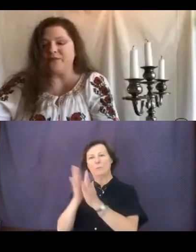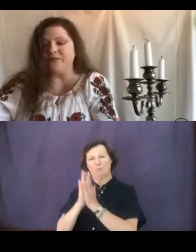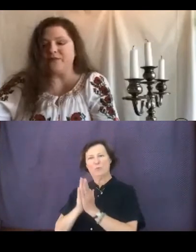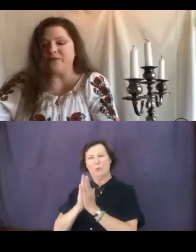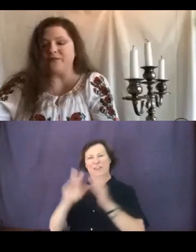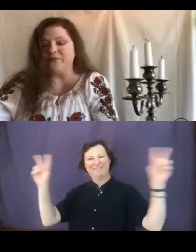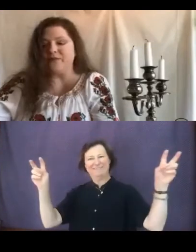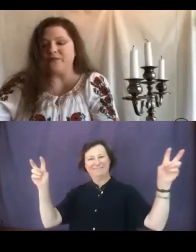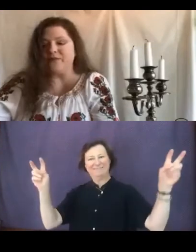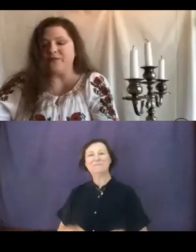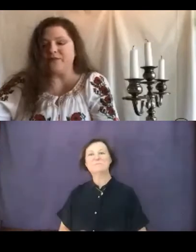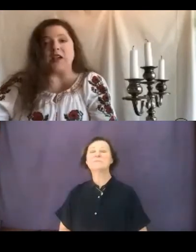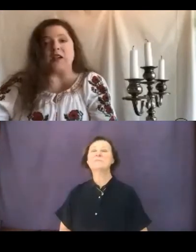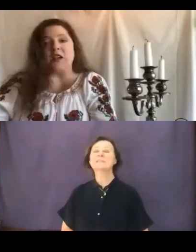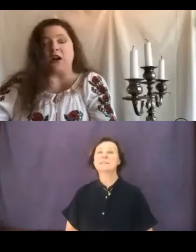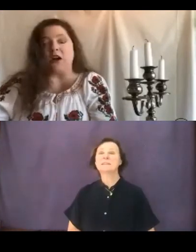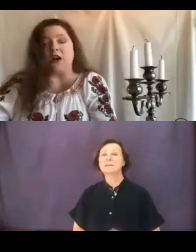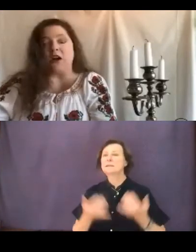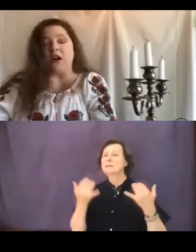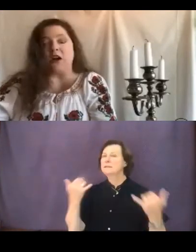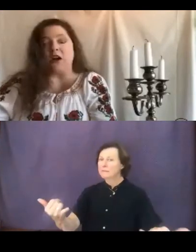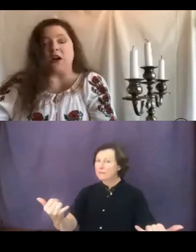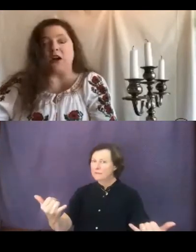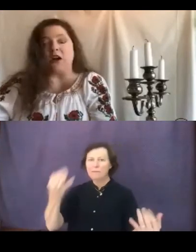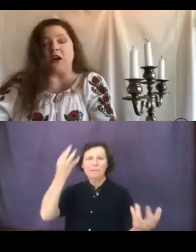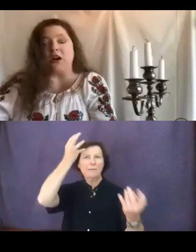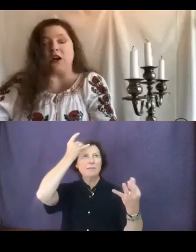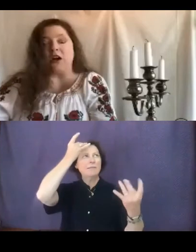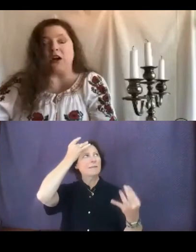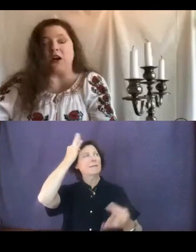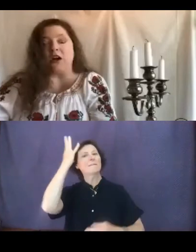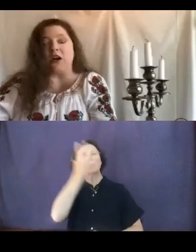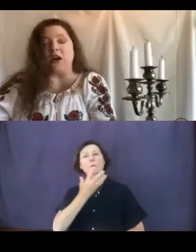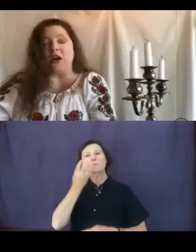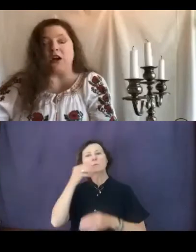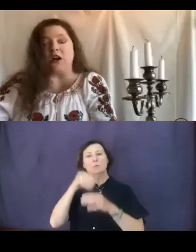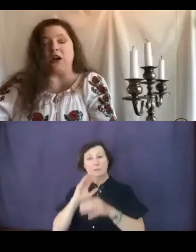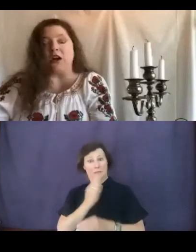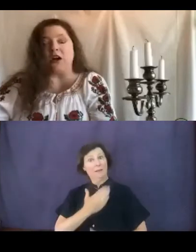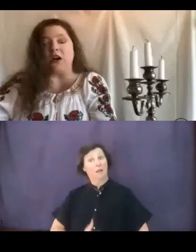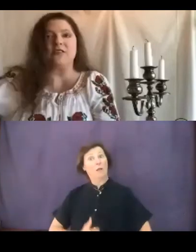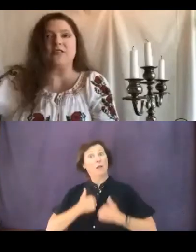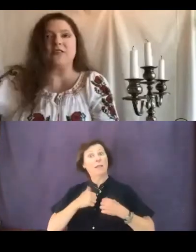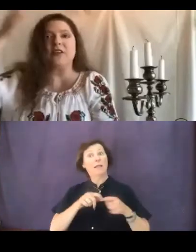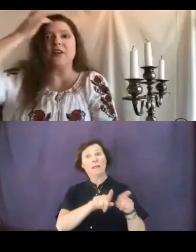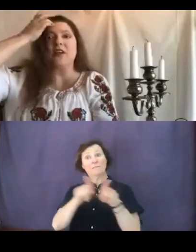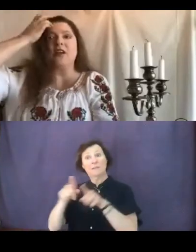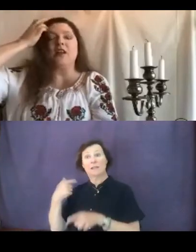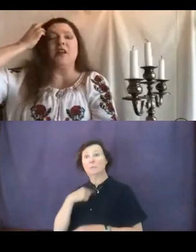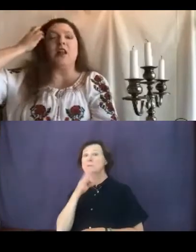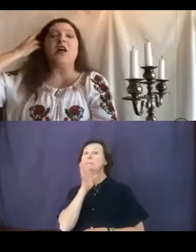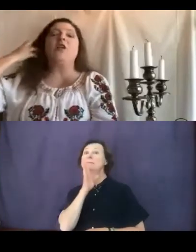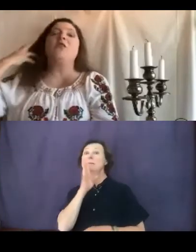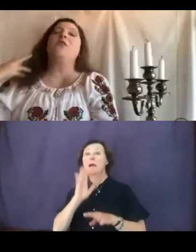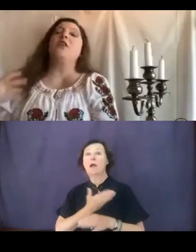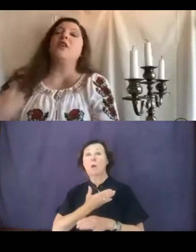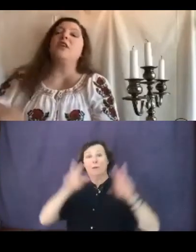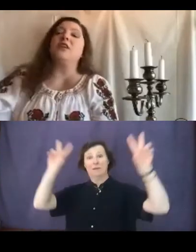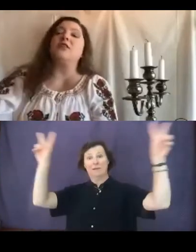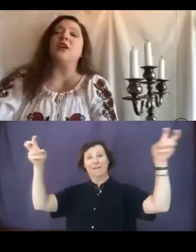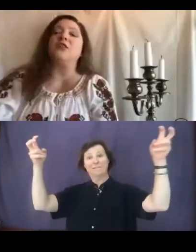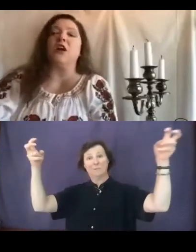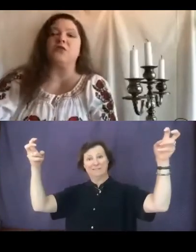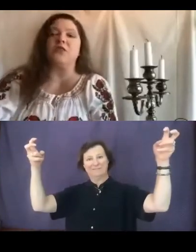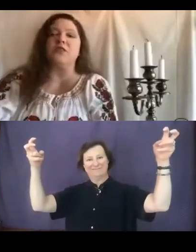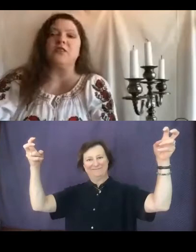Let us think of the beauty in our lives as we say our affirmation. Love